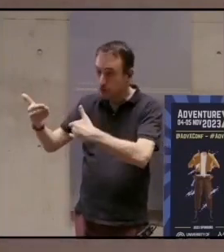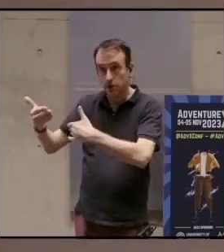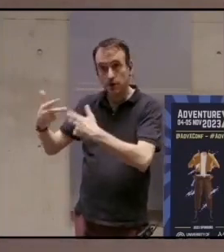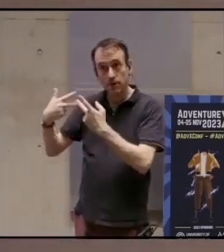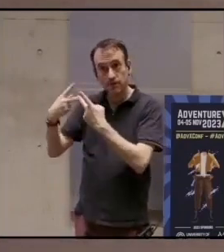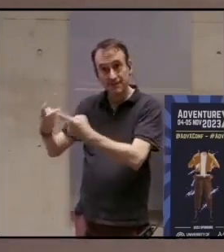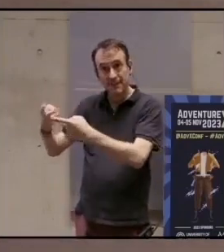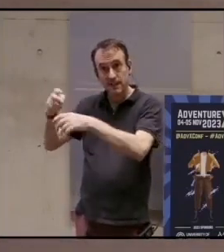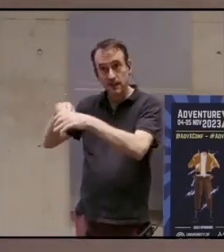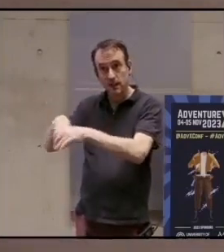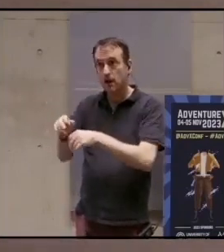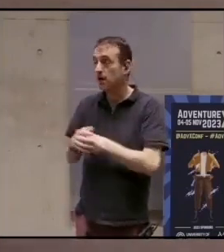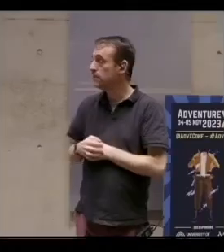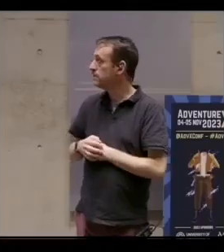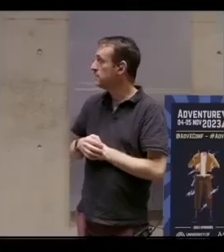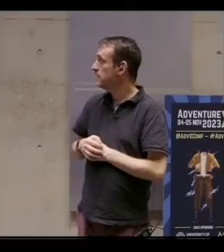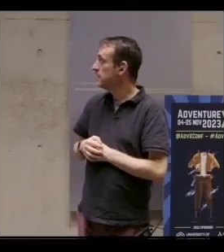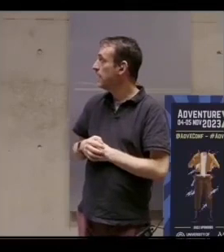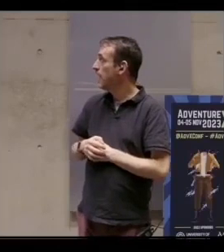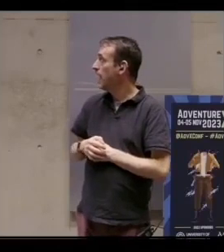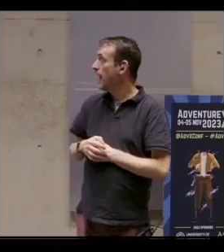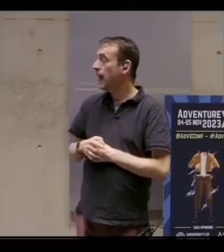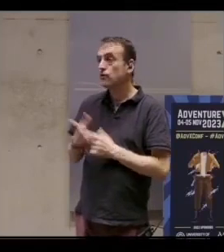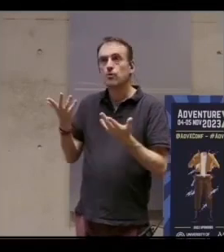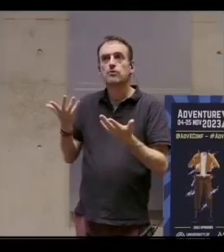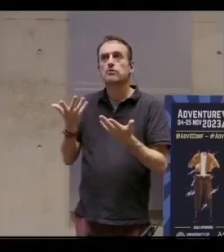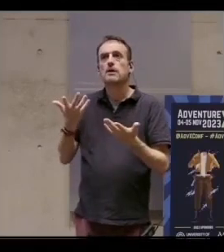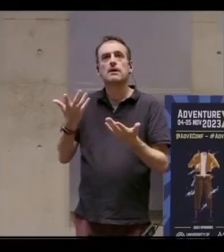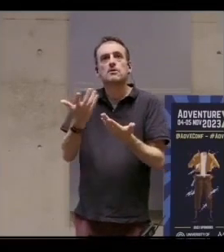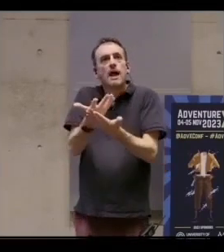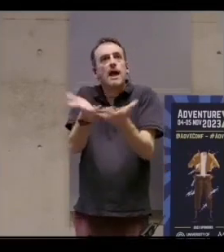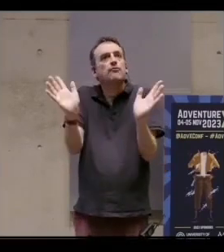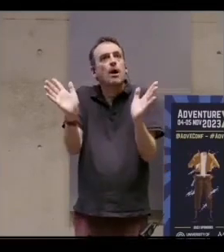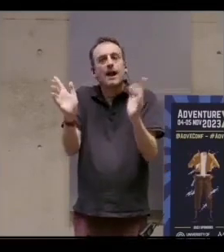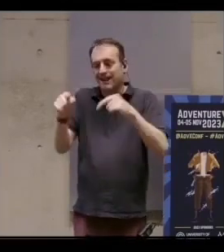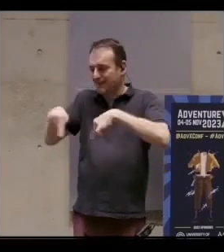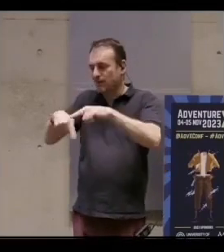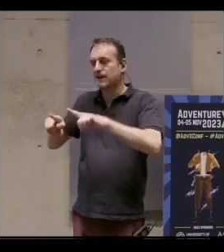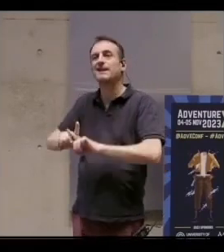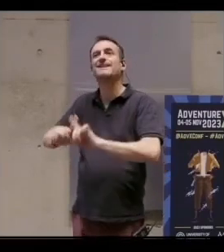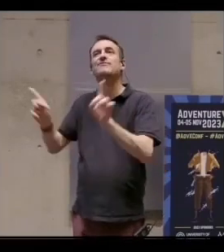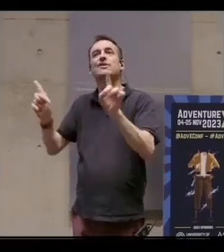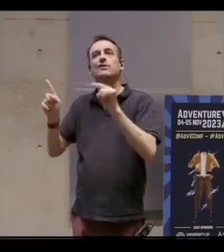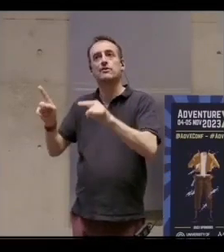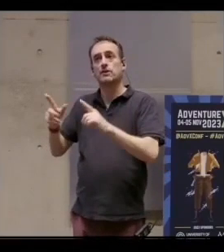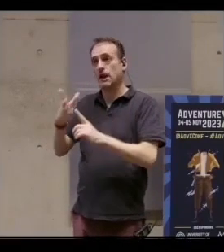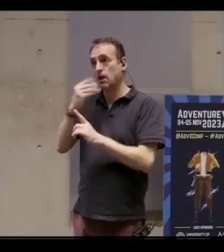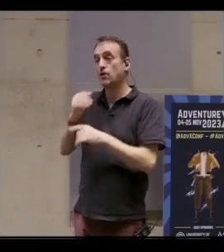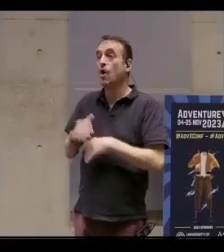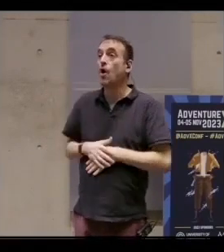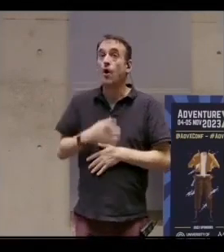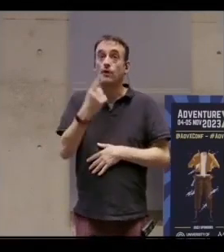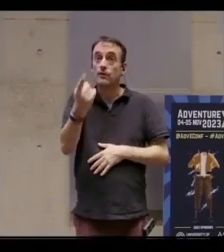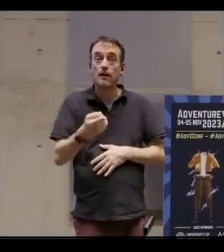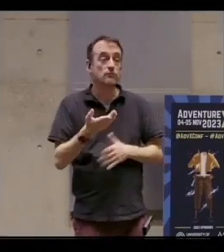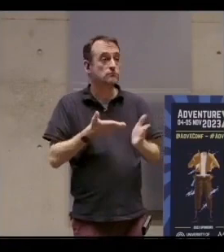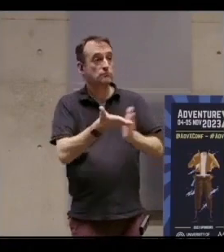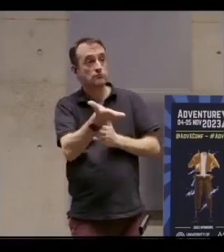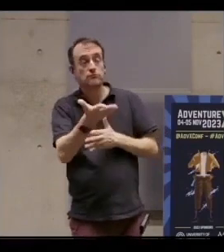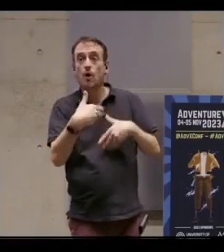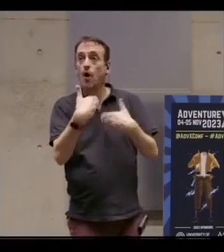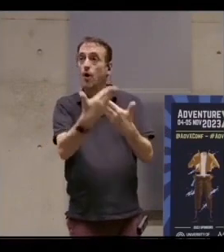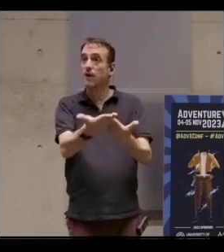time. There's always something to learn. Everybody has very different directing styles. Do some acting of your own, if you can, at all.